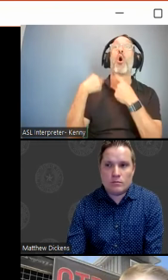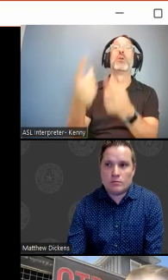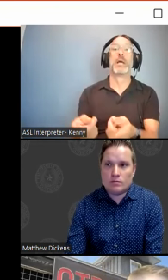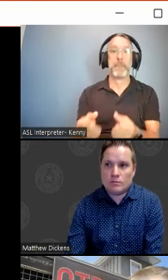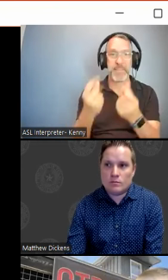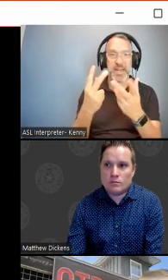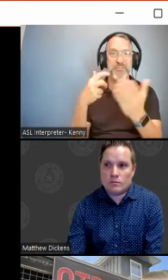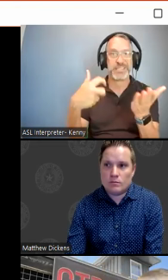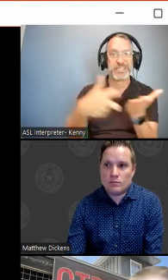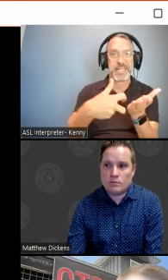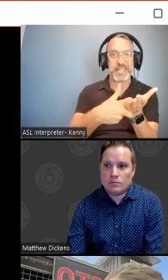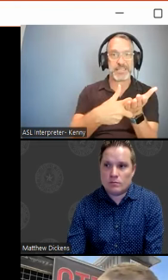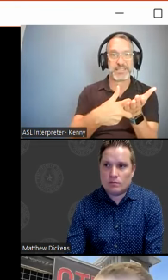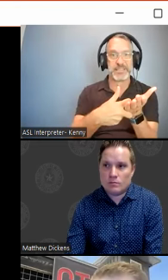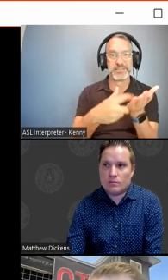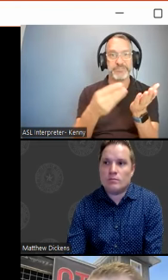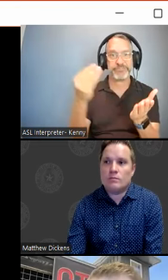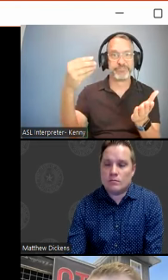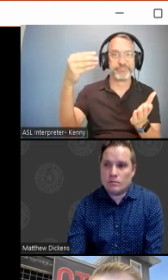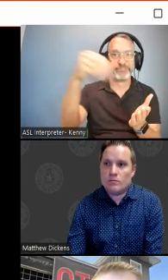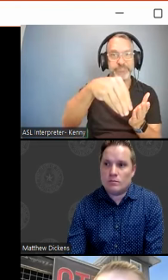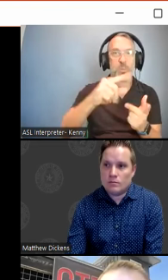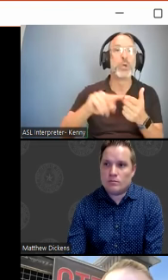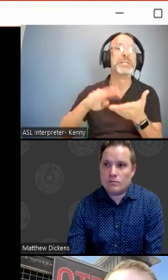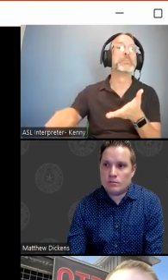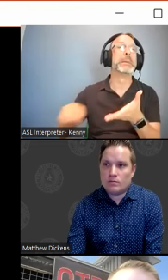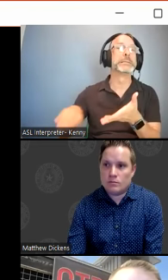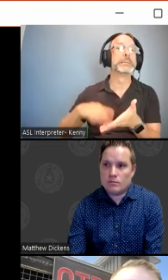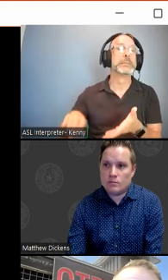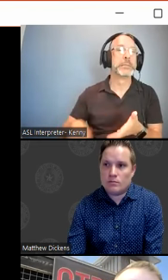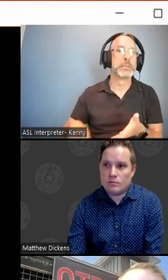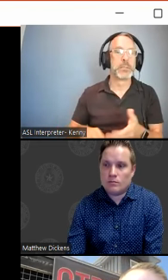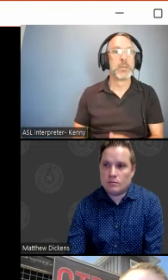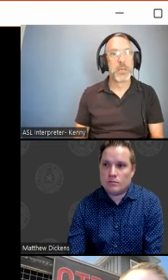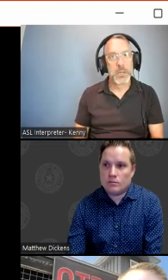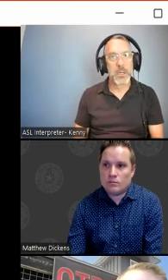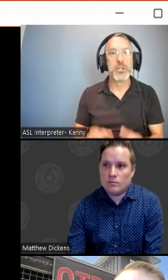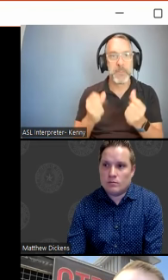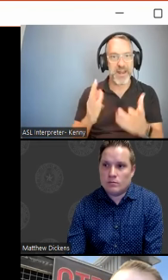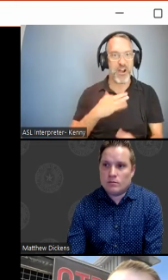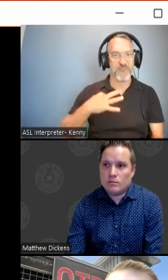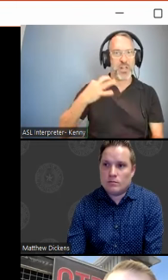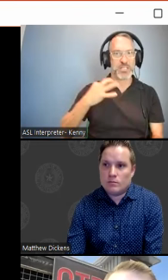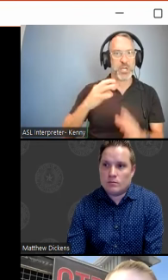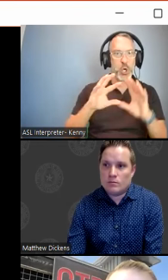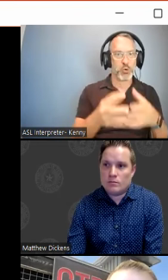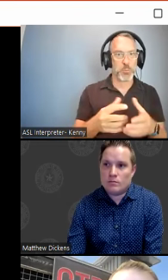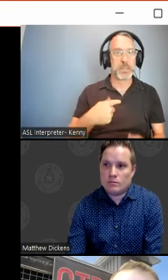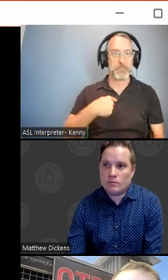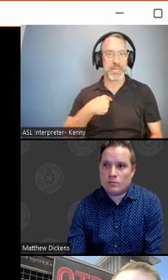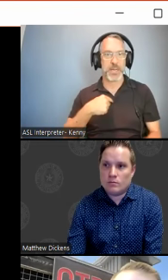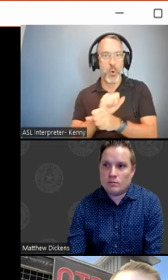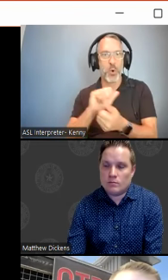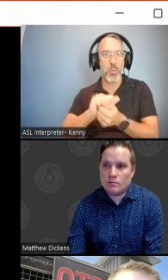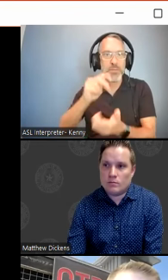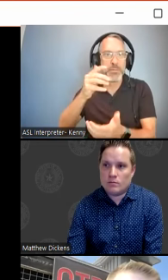of the tickets that were issued were dismissed. And it took many of our volunteer groups, and I myself work with